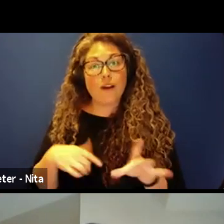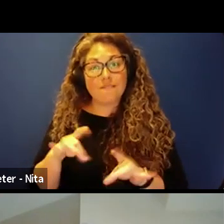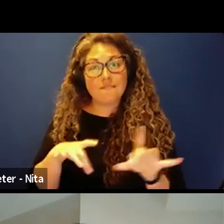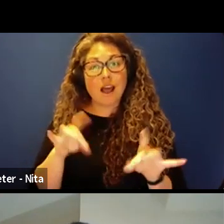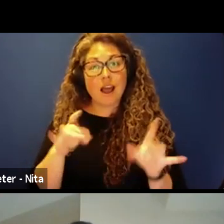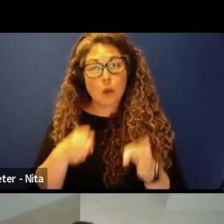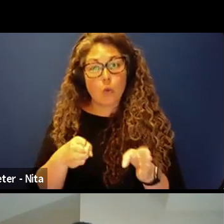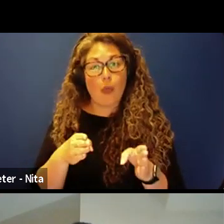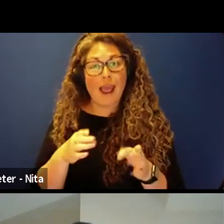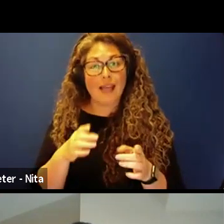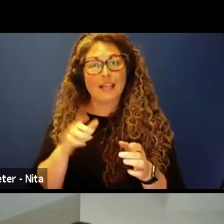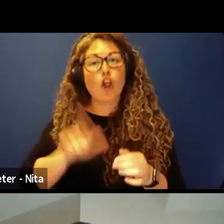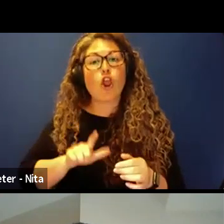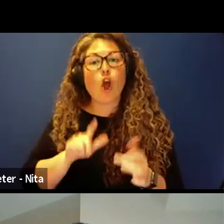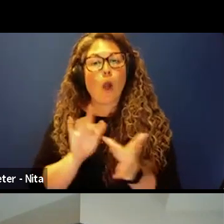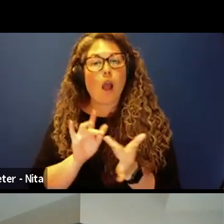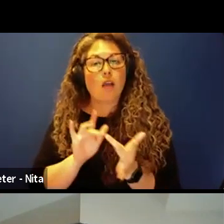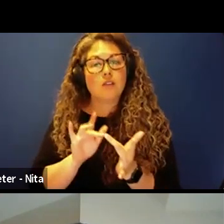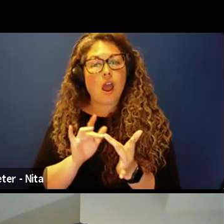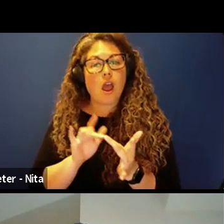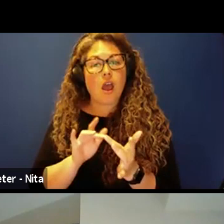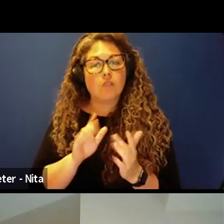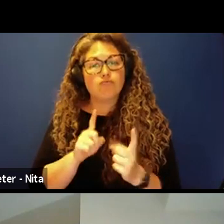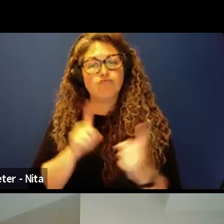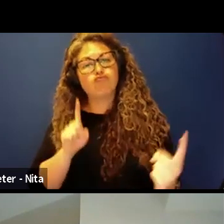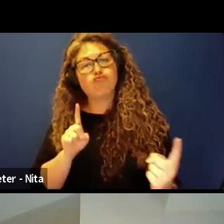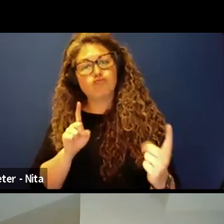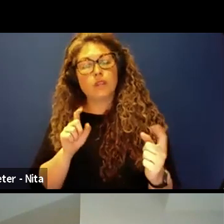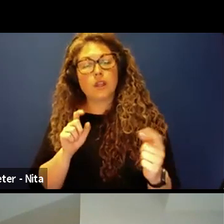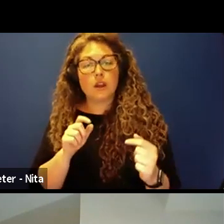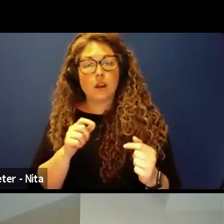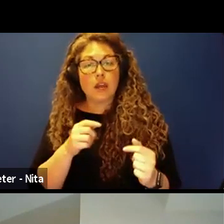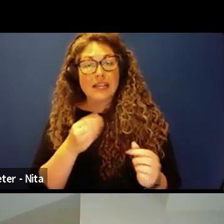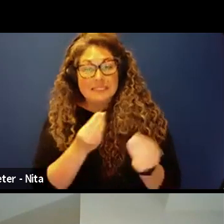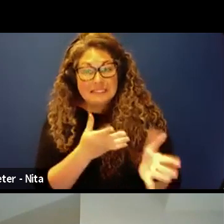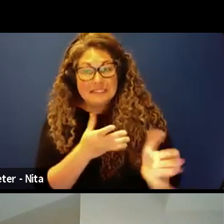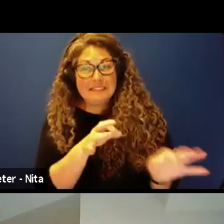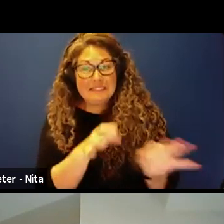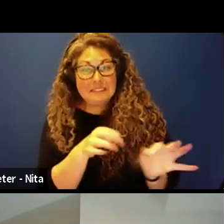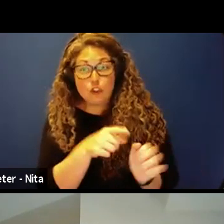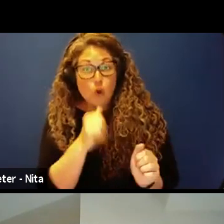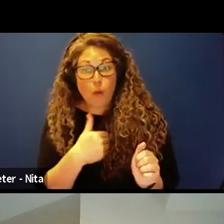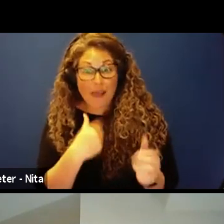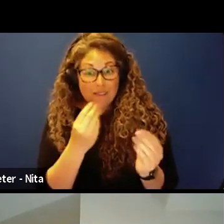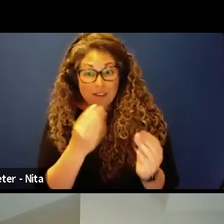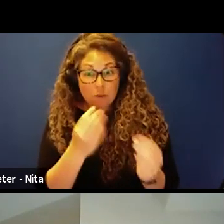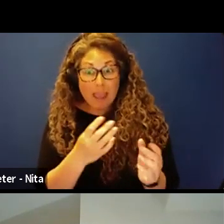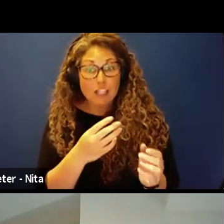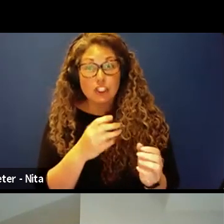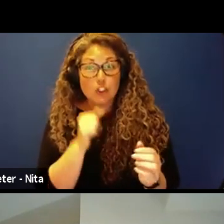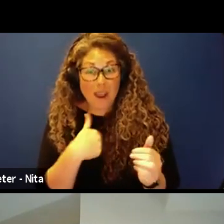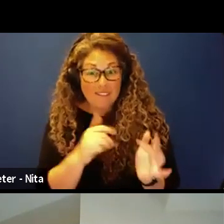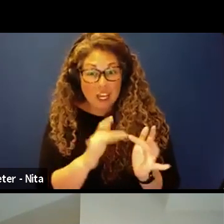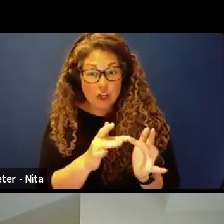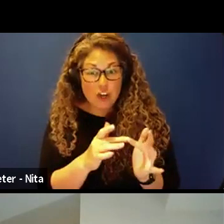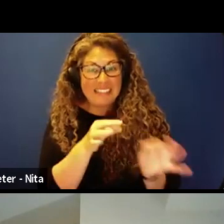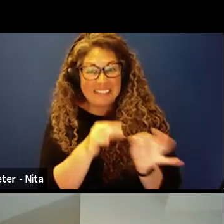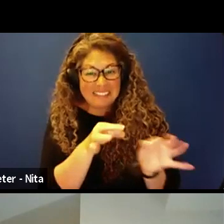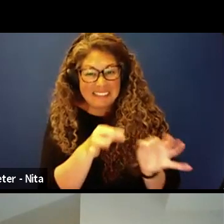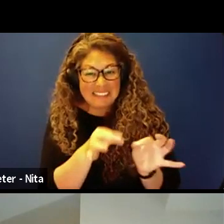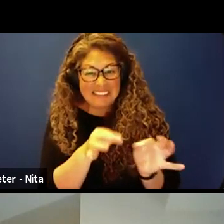are low contact for people who don't have internet access to be able to get information about new testing sites.